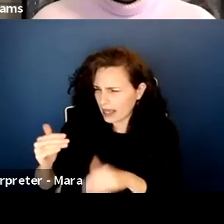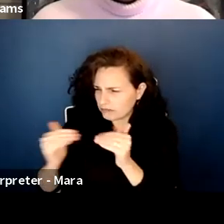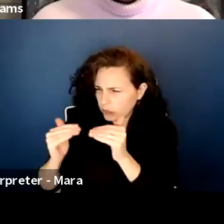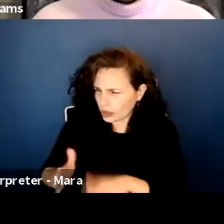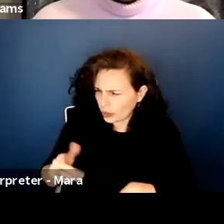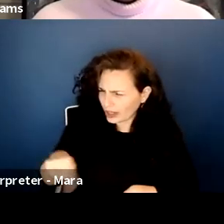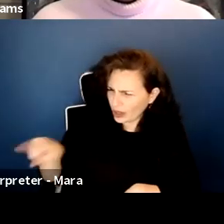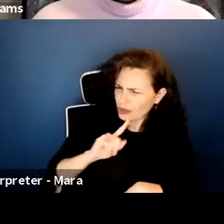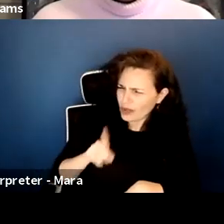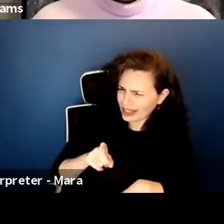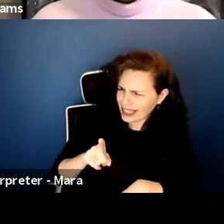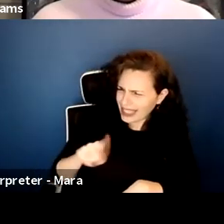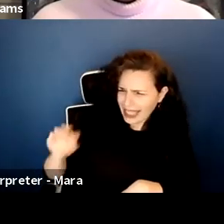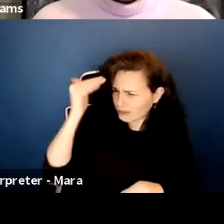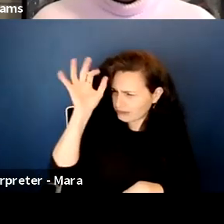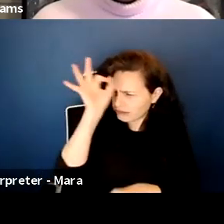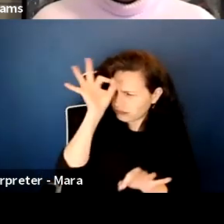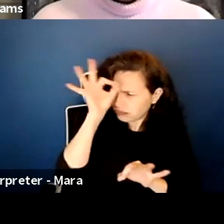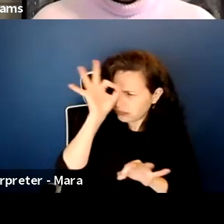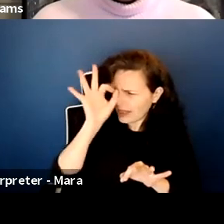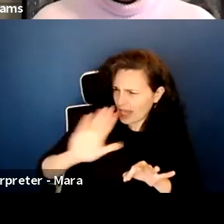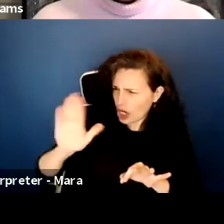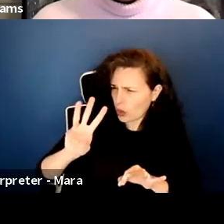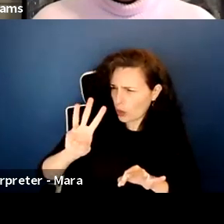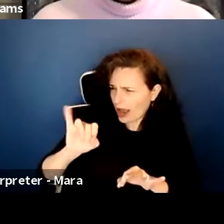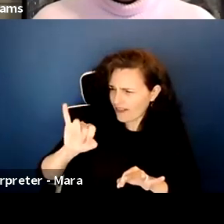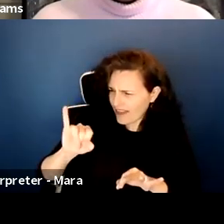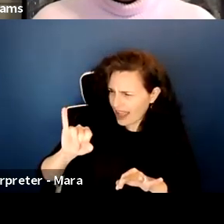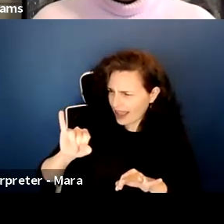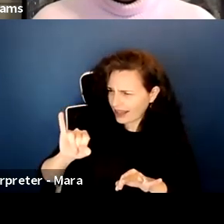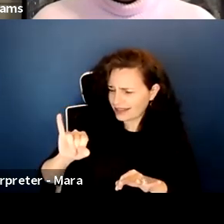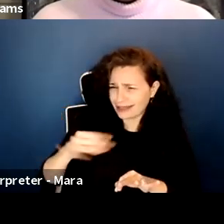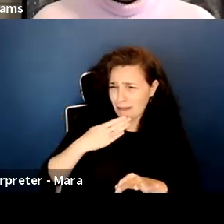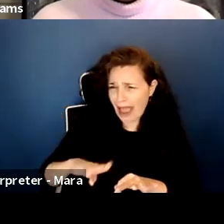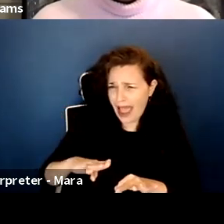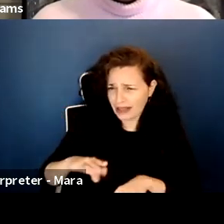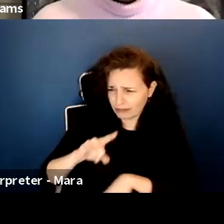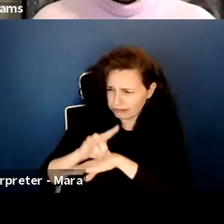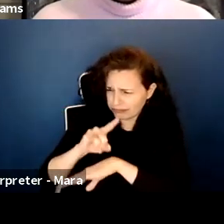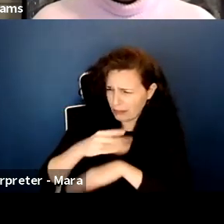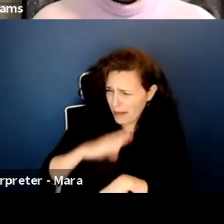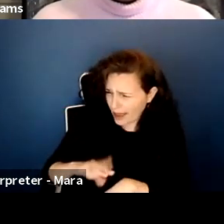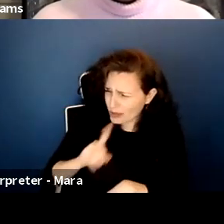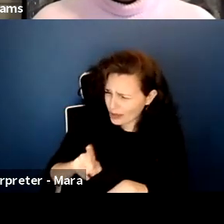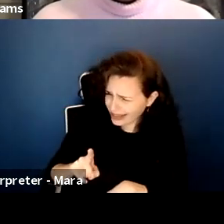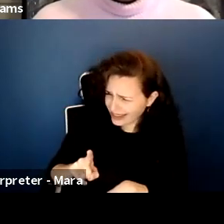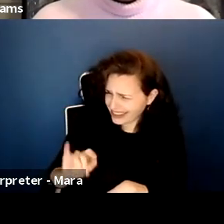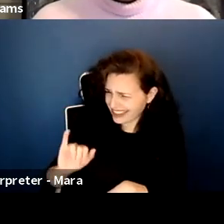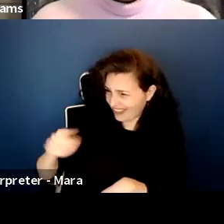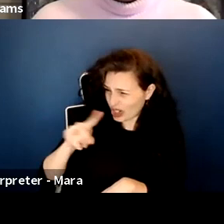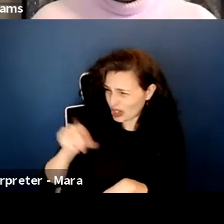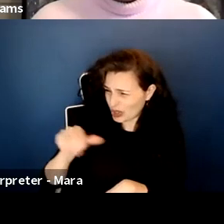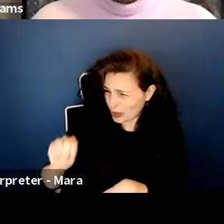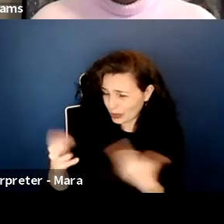Zoom ever. And we can't fix that for you. And we can't help your nerves at that moment.